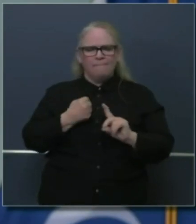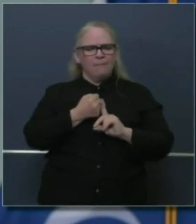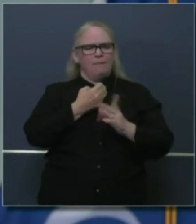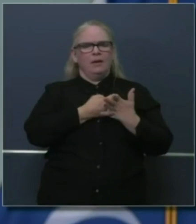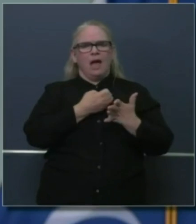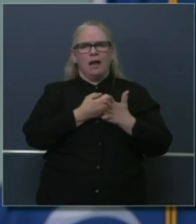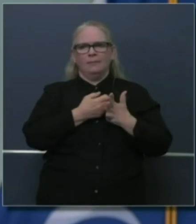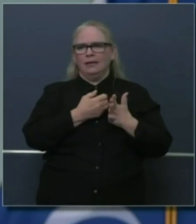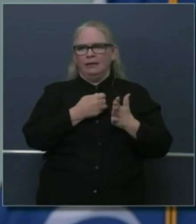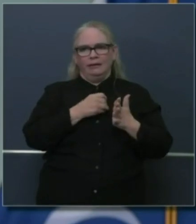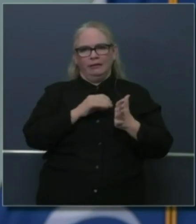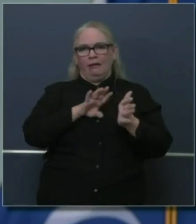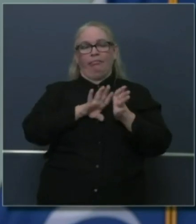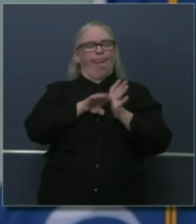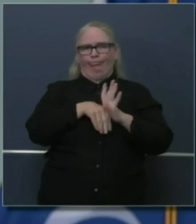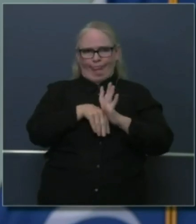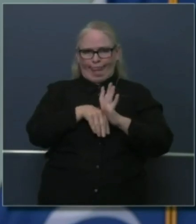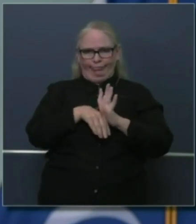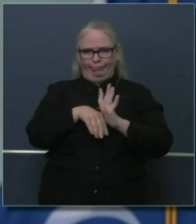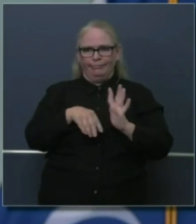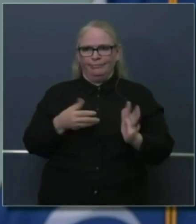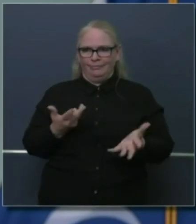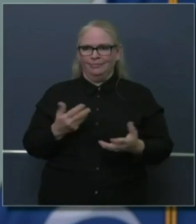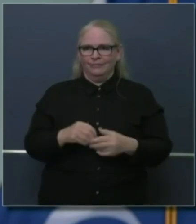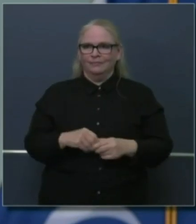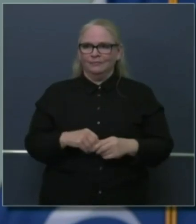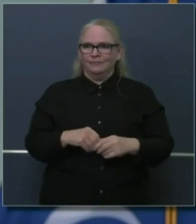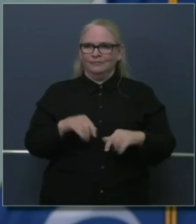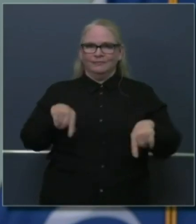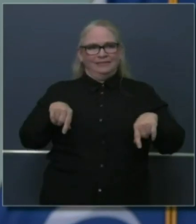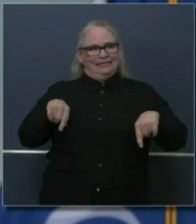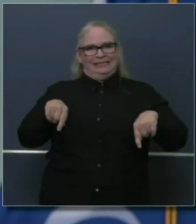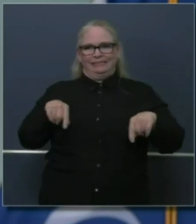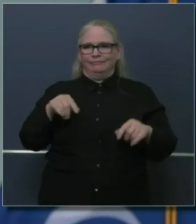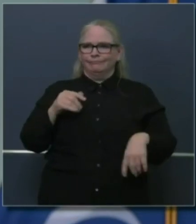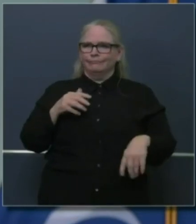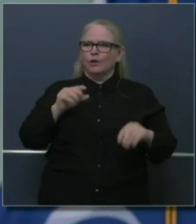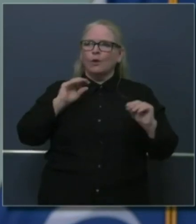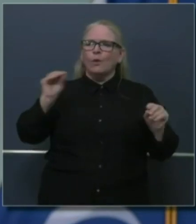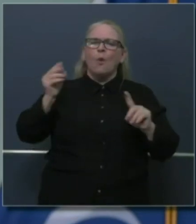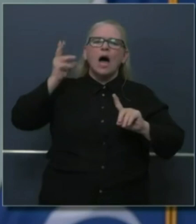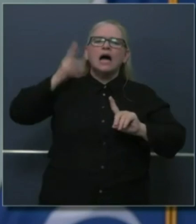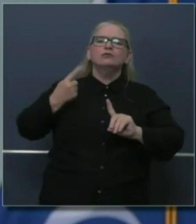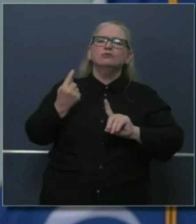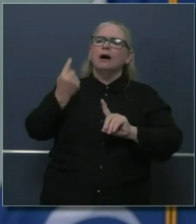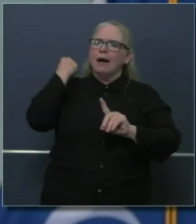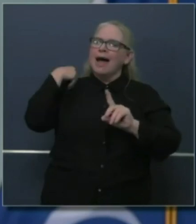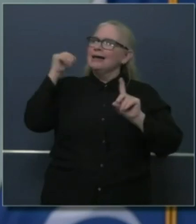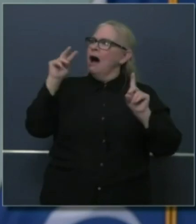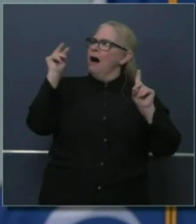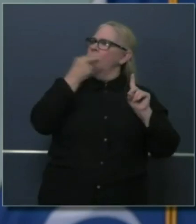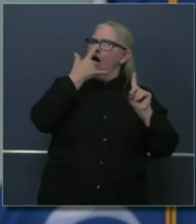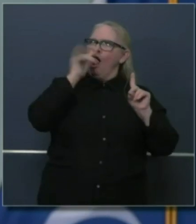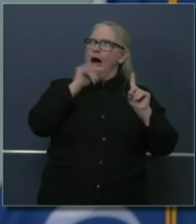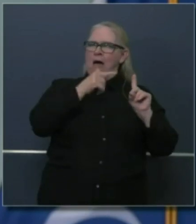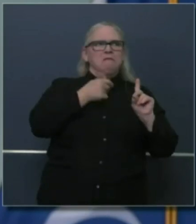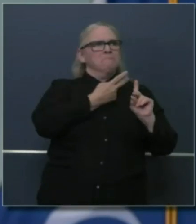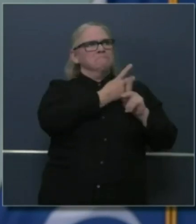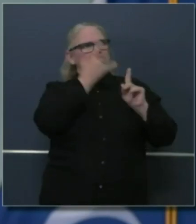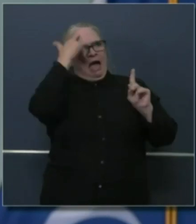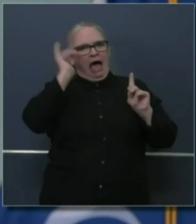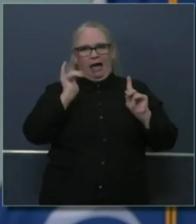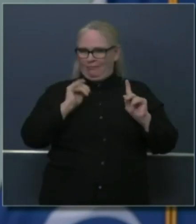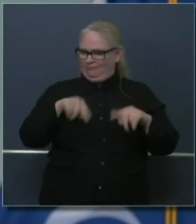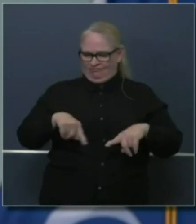than anything we have seen in modern times. The budget, however, because of the acuity of this crisis,